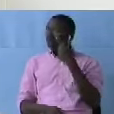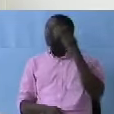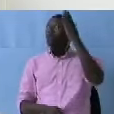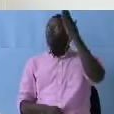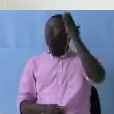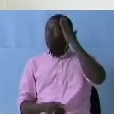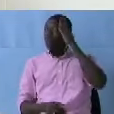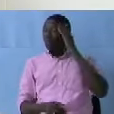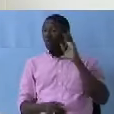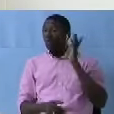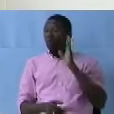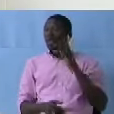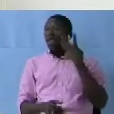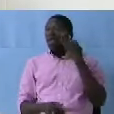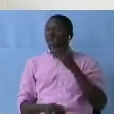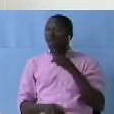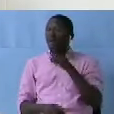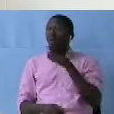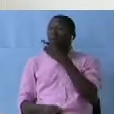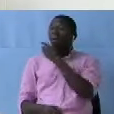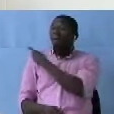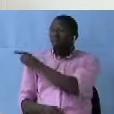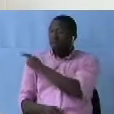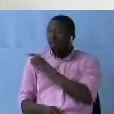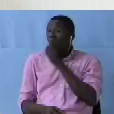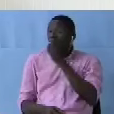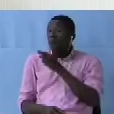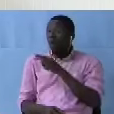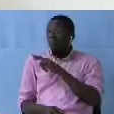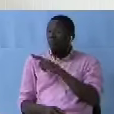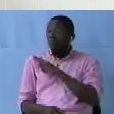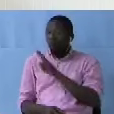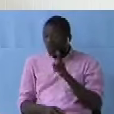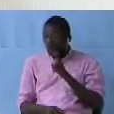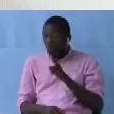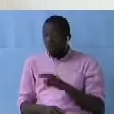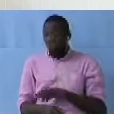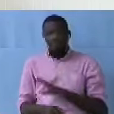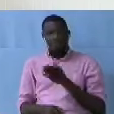consequences would have. Ta yalla xam sax lool lan la ko don jurale.